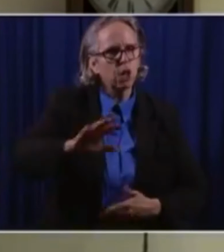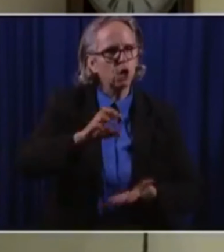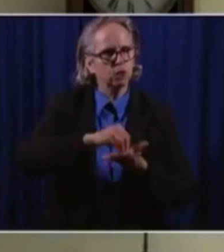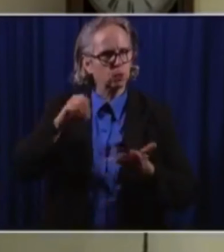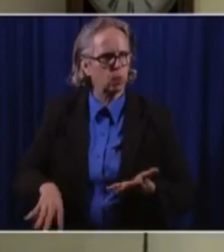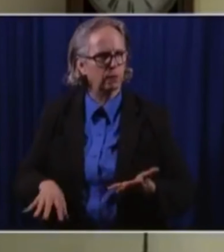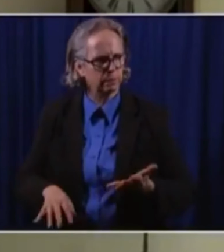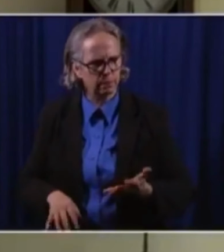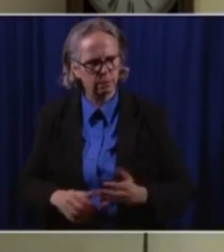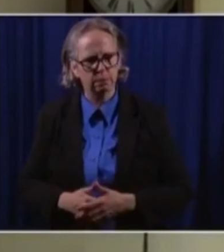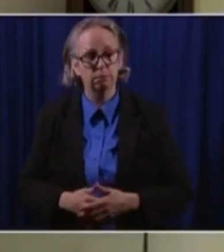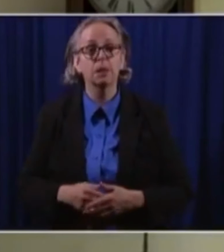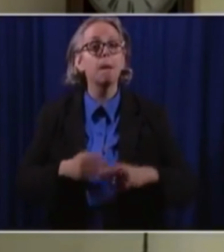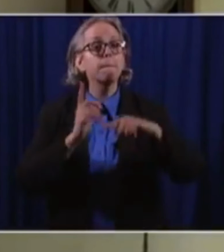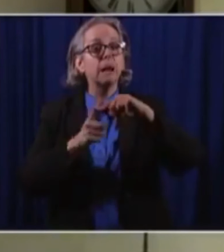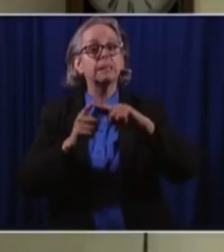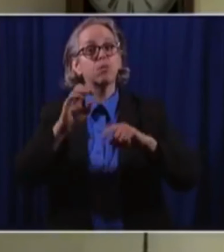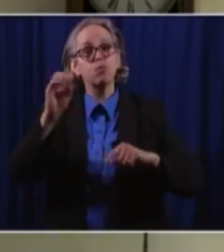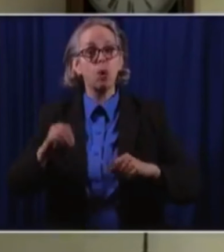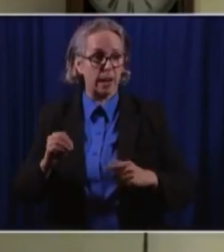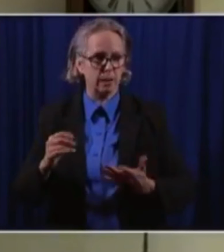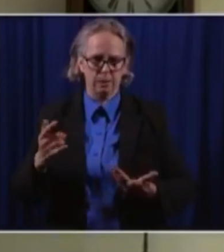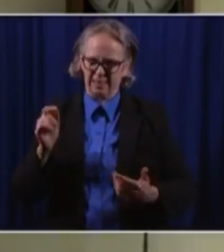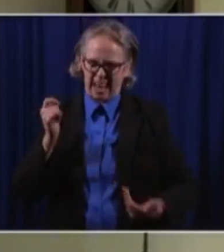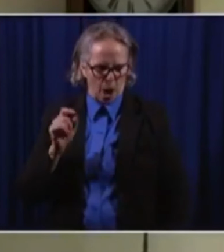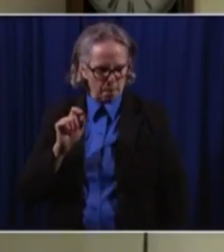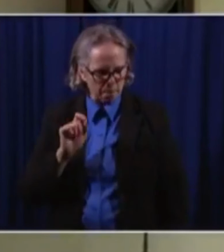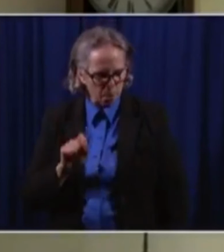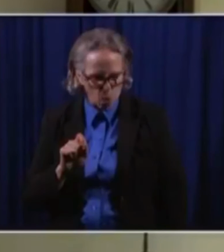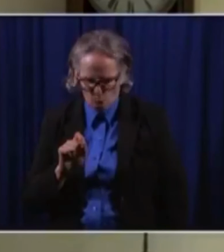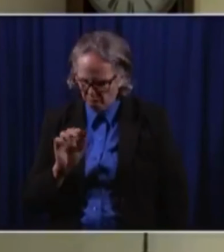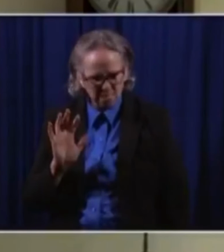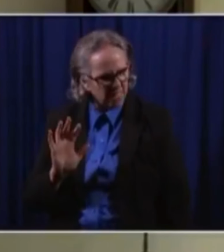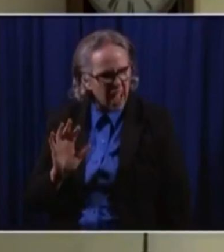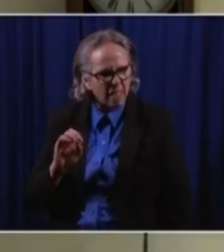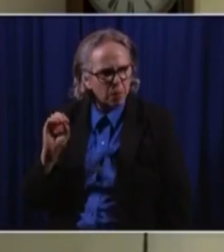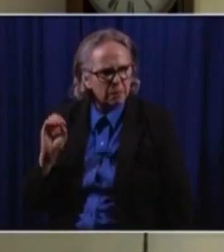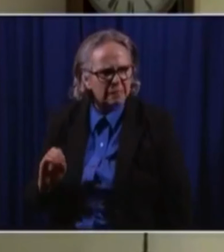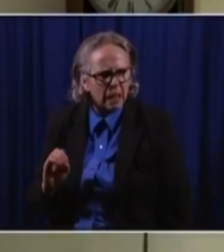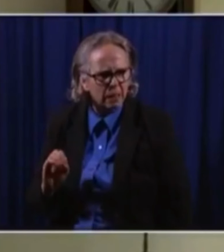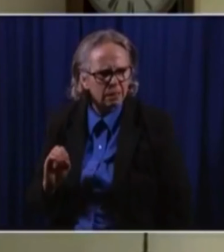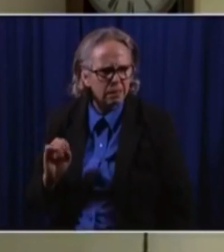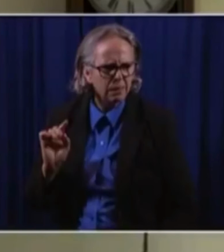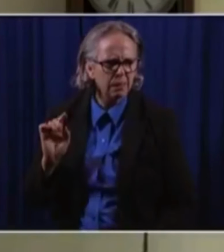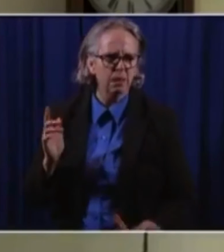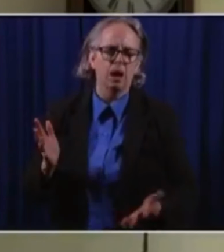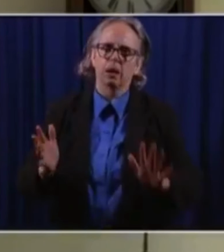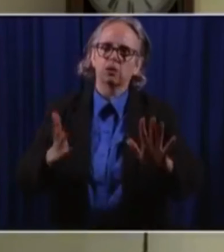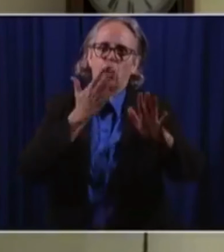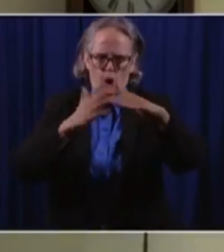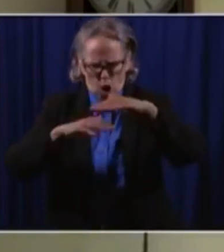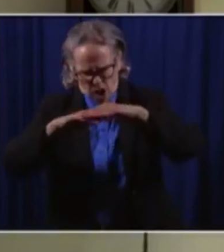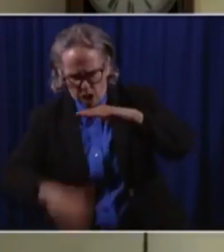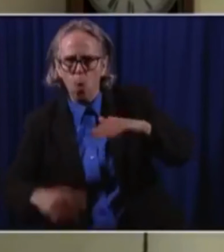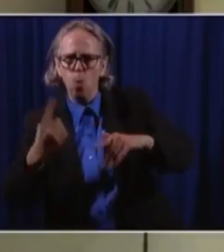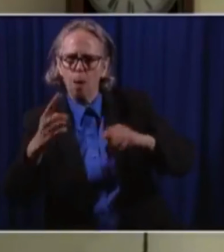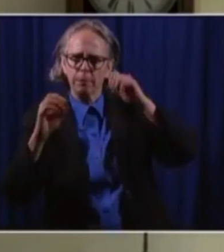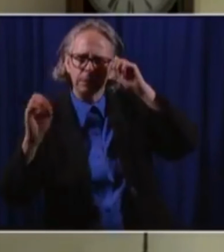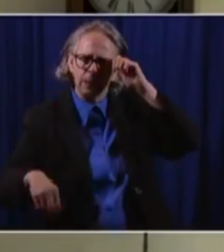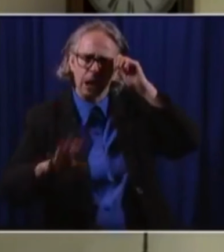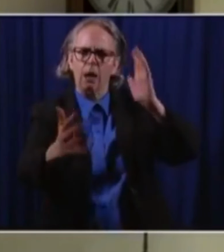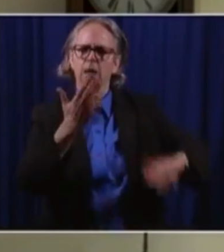still at 0.5%. So this is very, very good news, not much change at all.